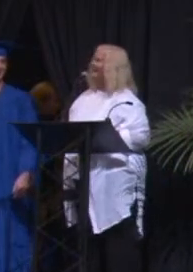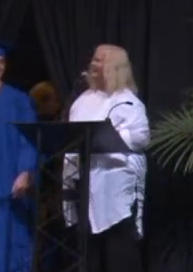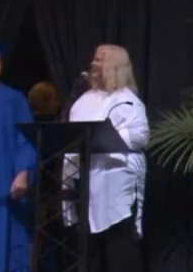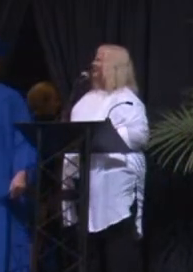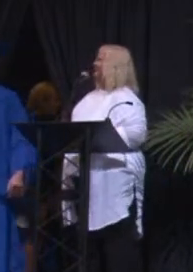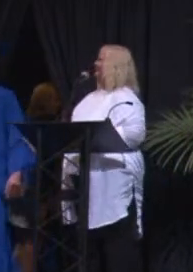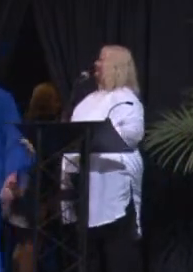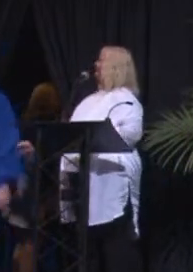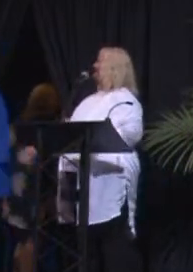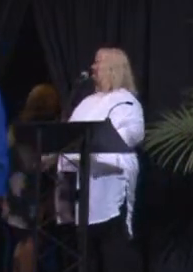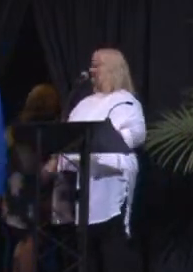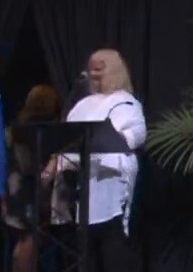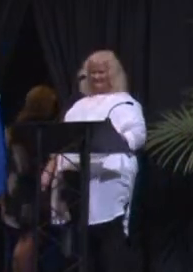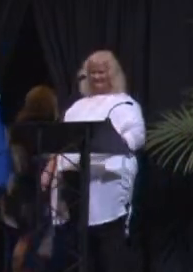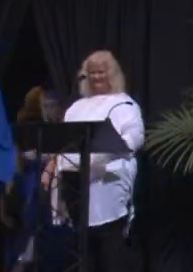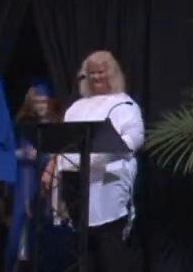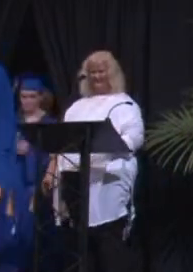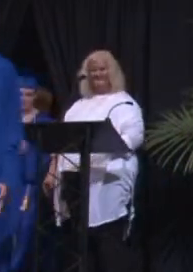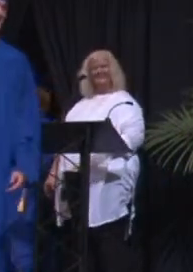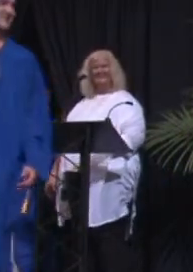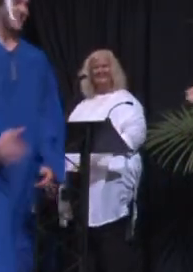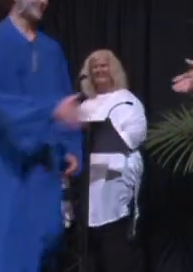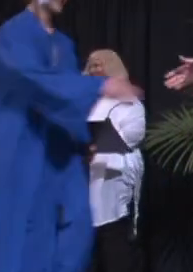Dylan Lindgren.